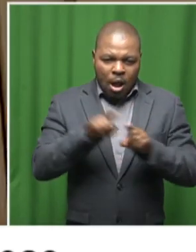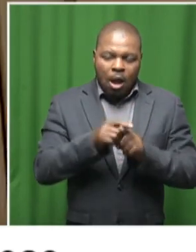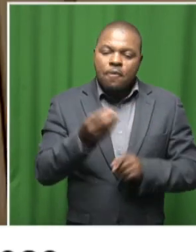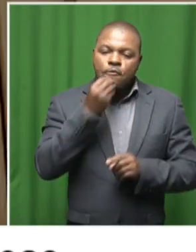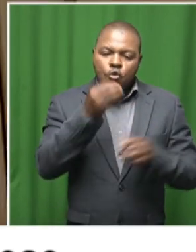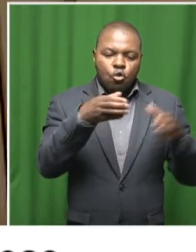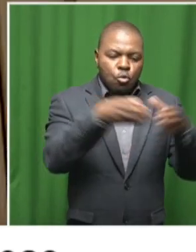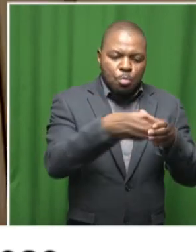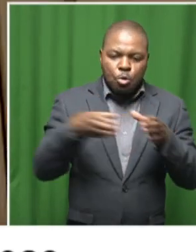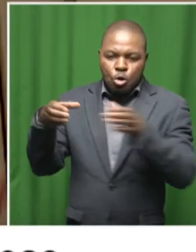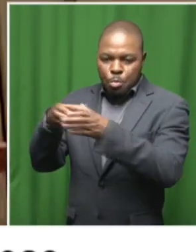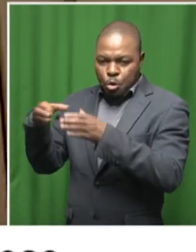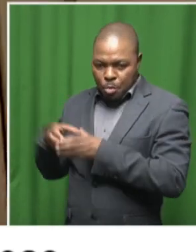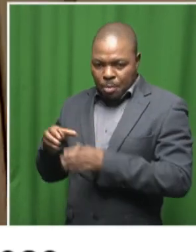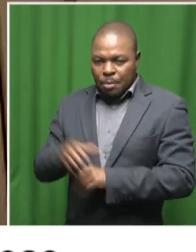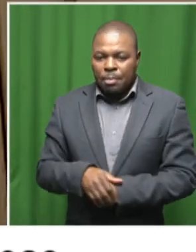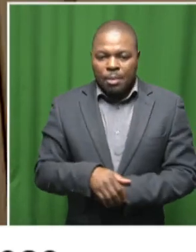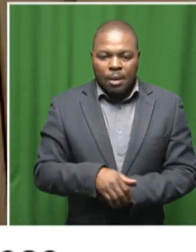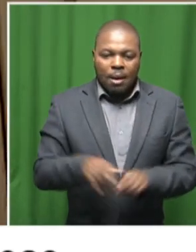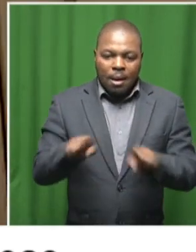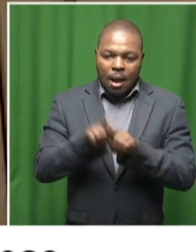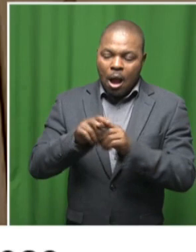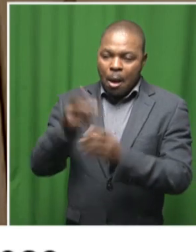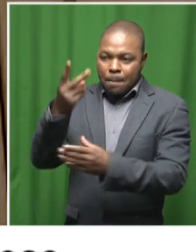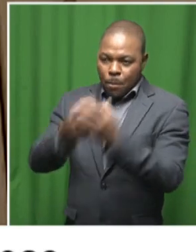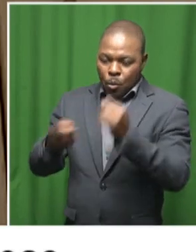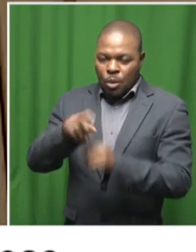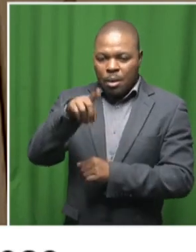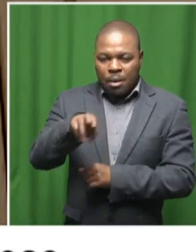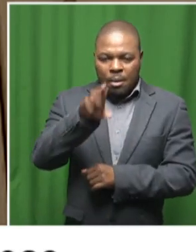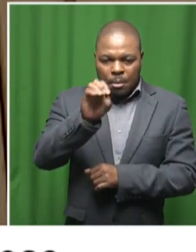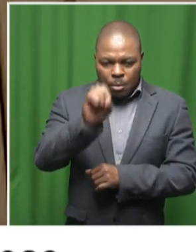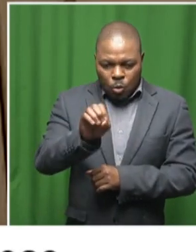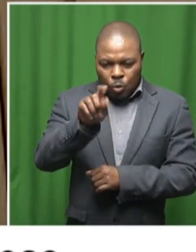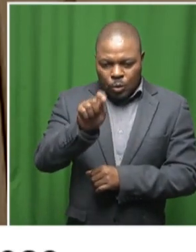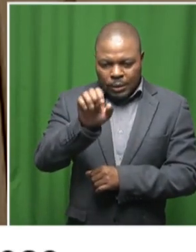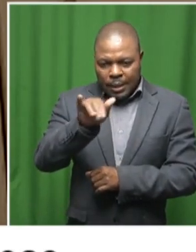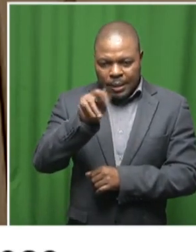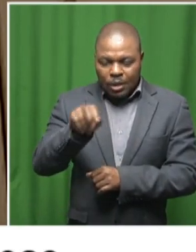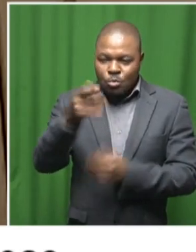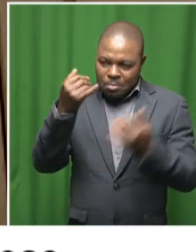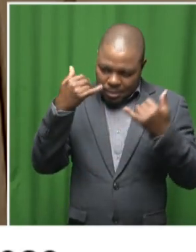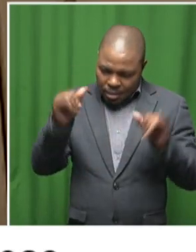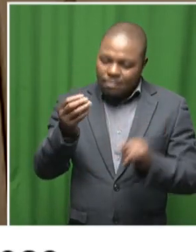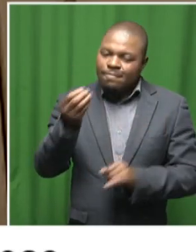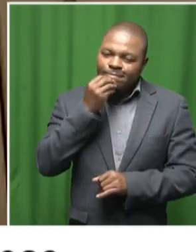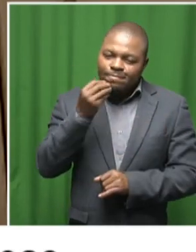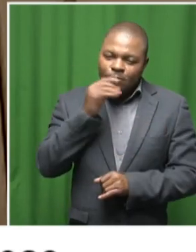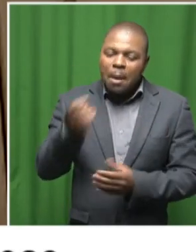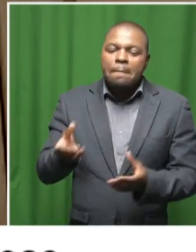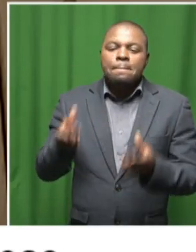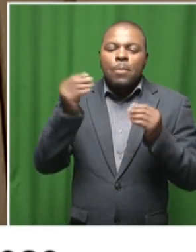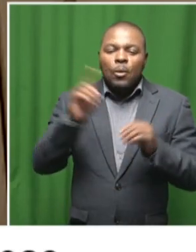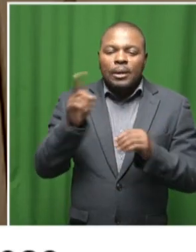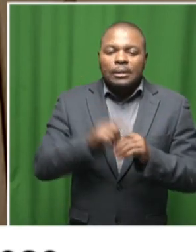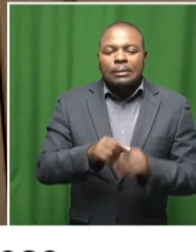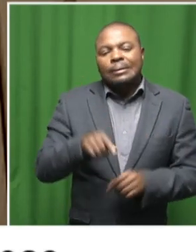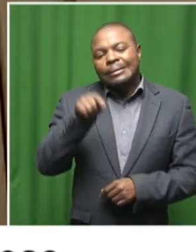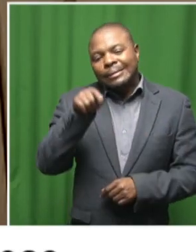group side of it, right? Like if they are both protein, you still get omega-3s and omega-6s from them. They are both